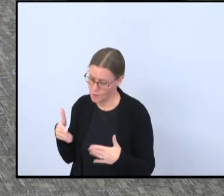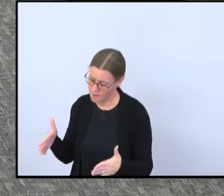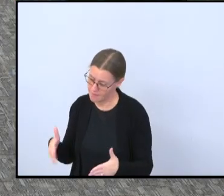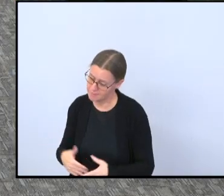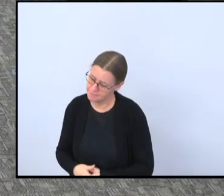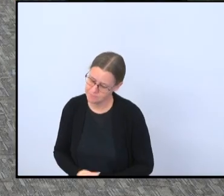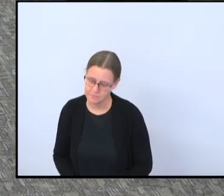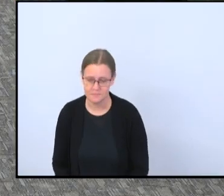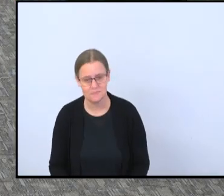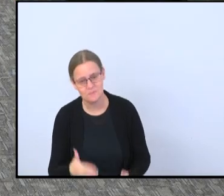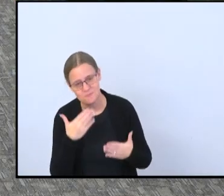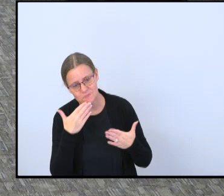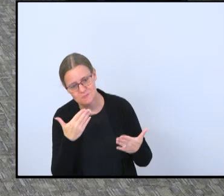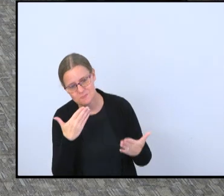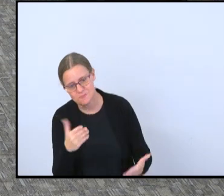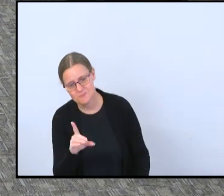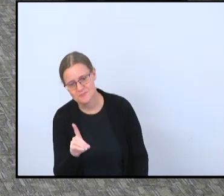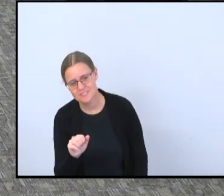Davis.